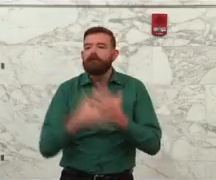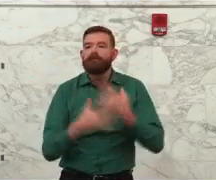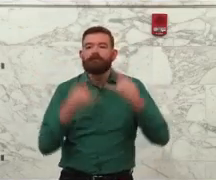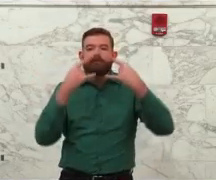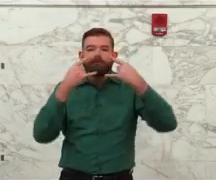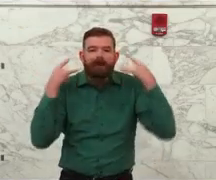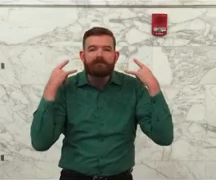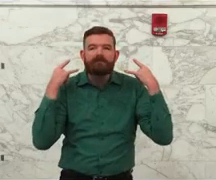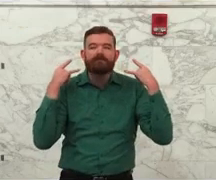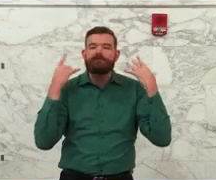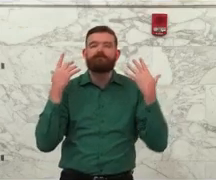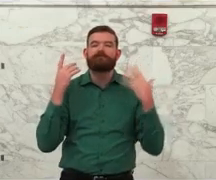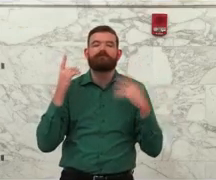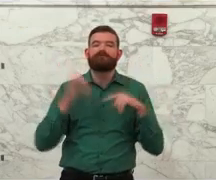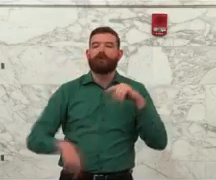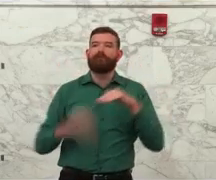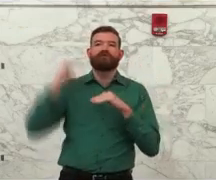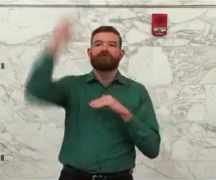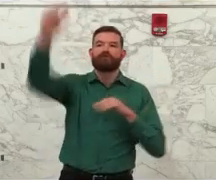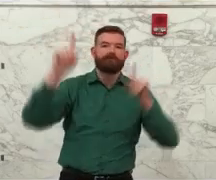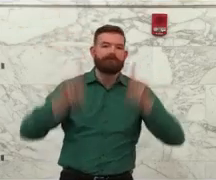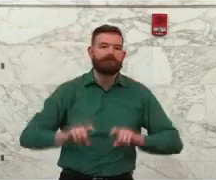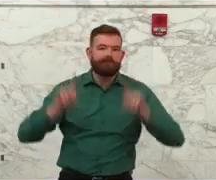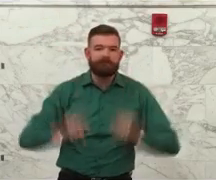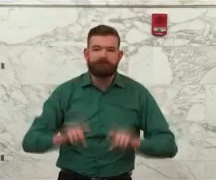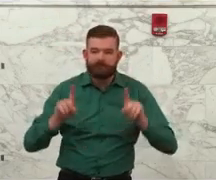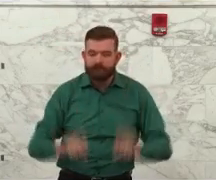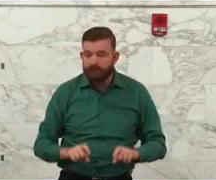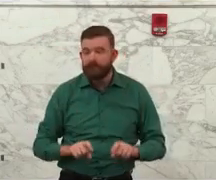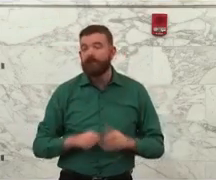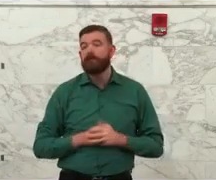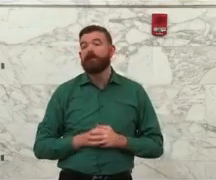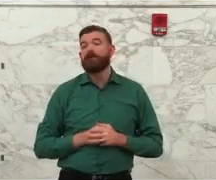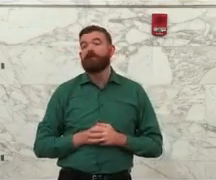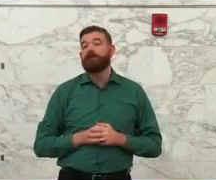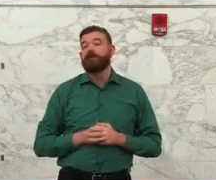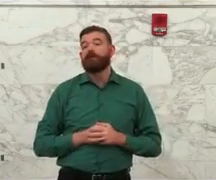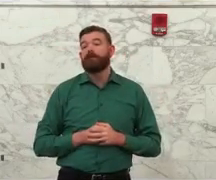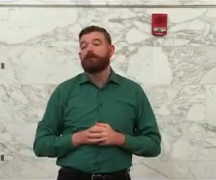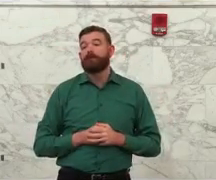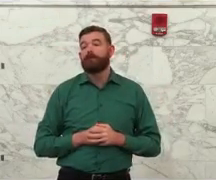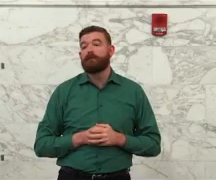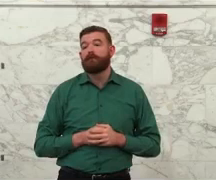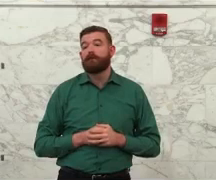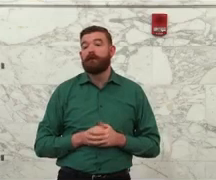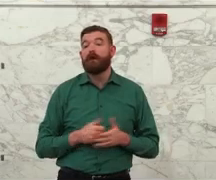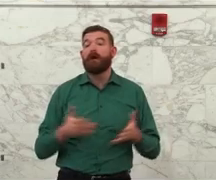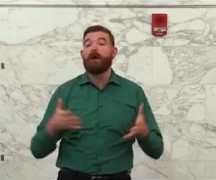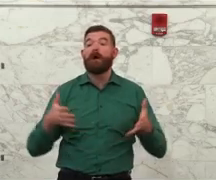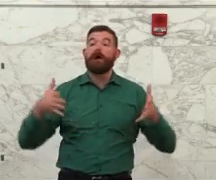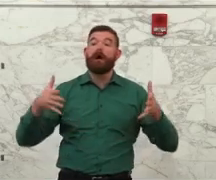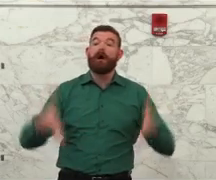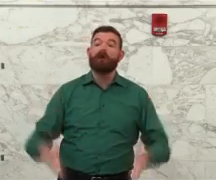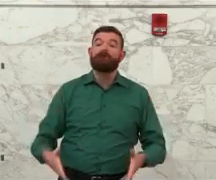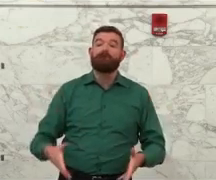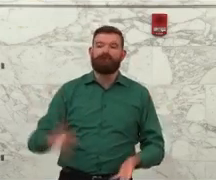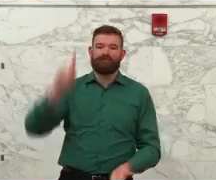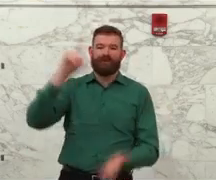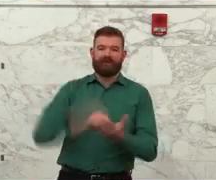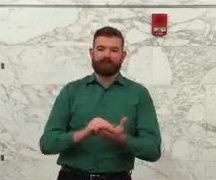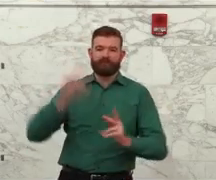execute these tests, but I will tell you this, there are 1,000 more people who got tested over the past couple of days than